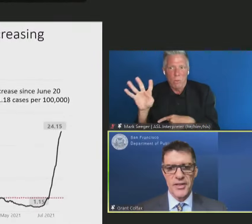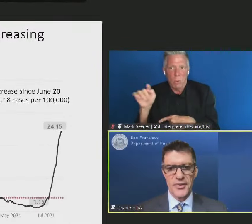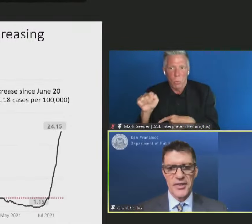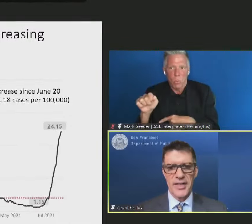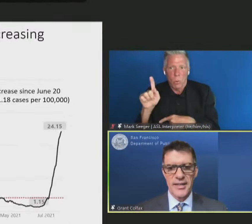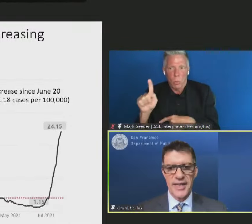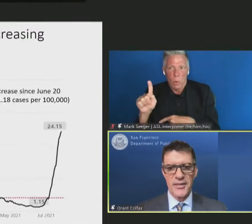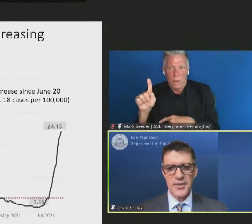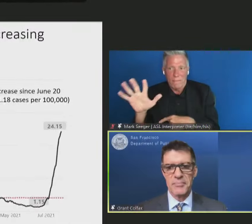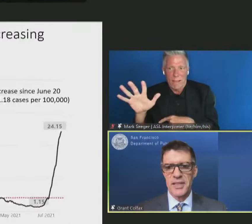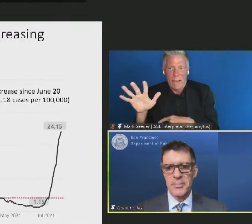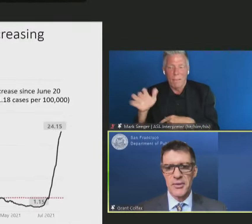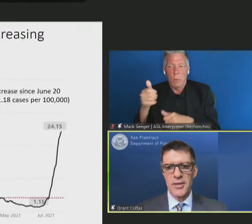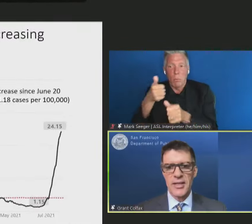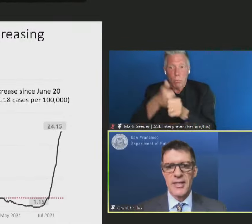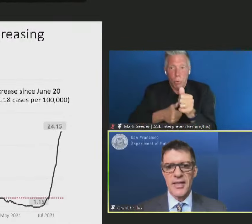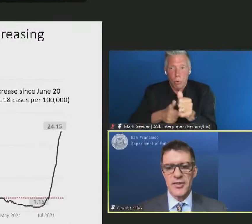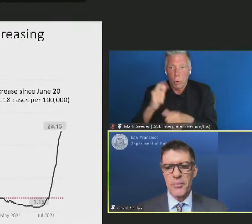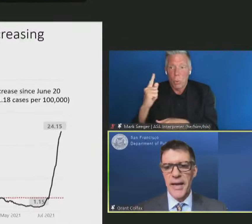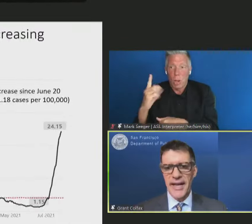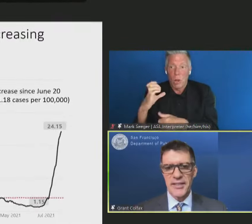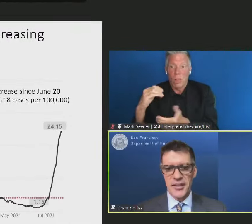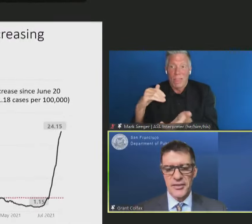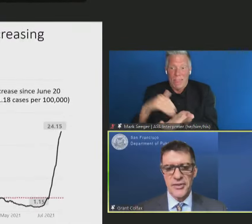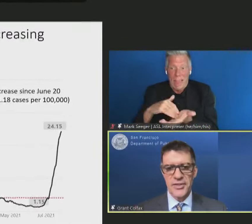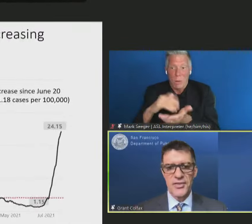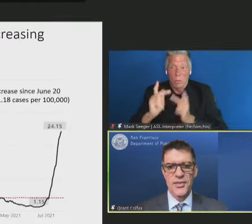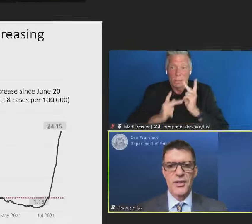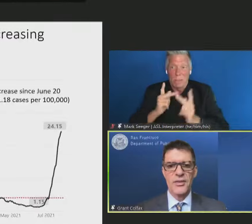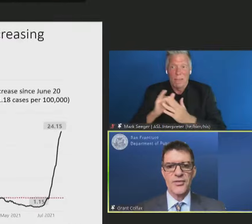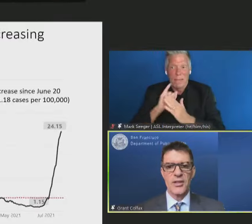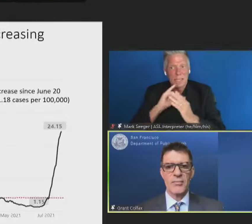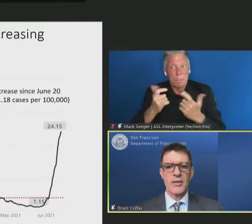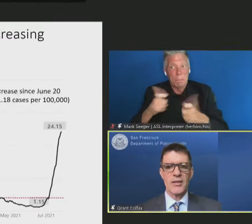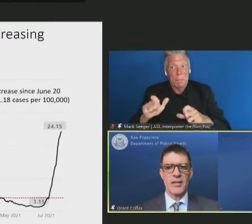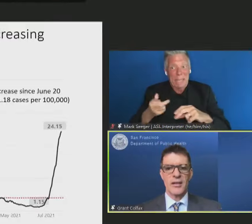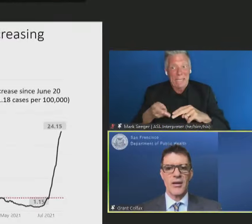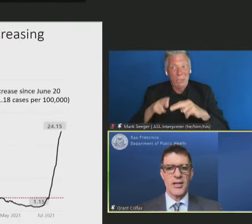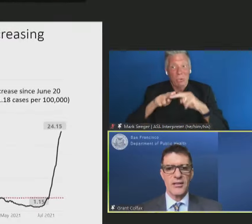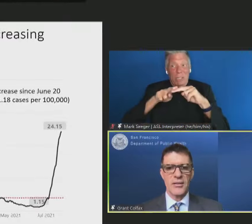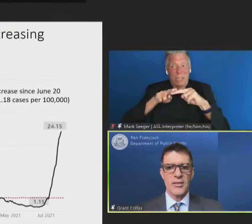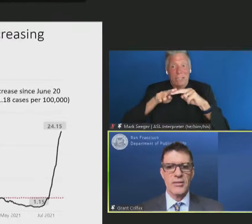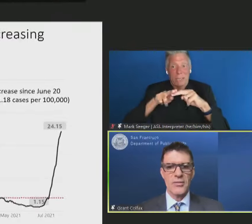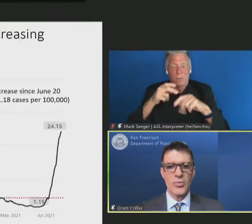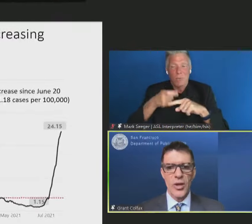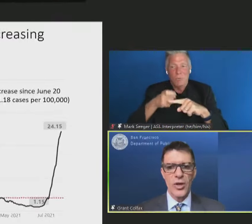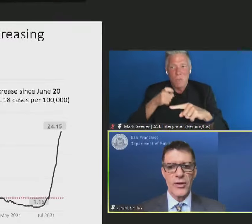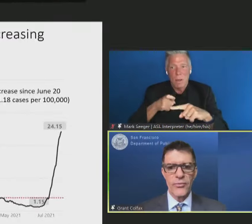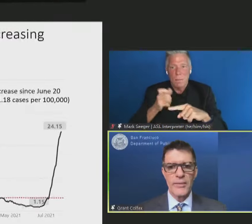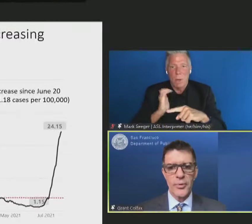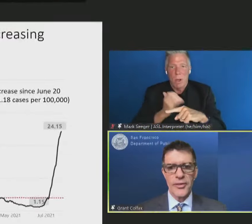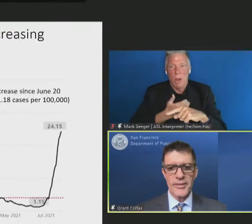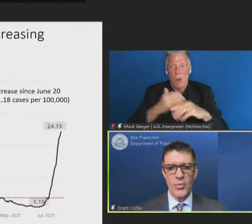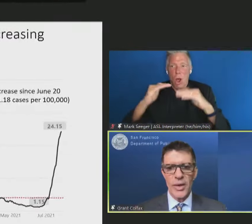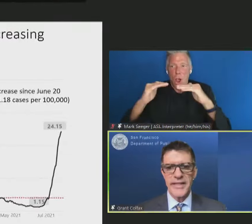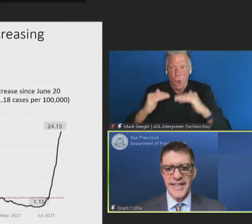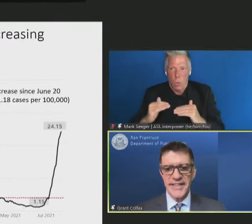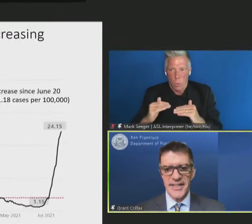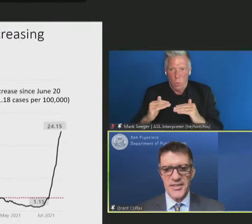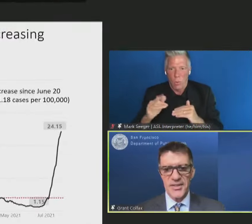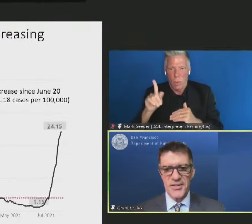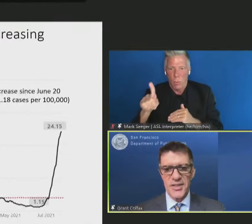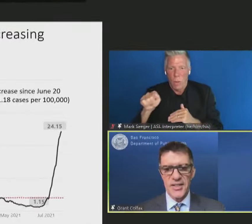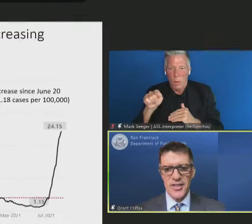per 100,000 people, a dramatic increase from our low of